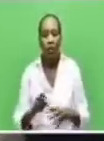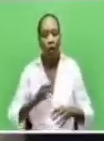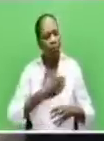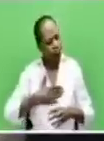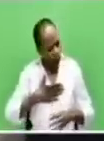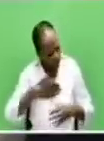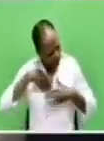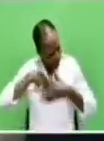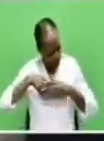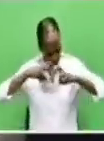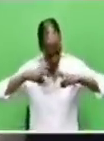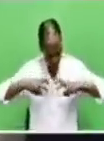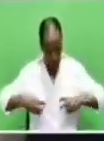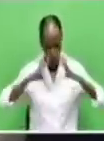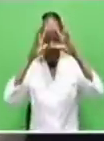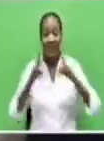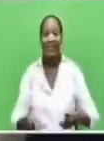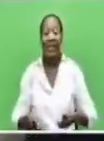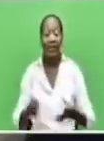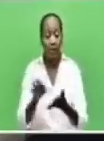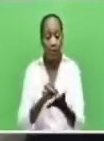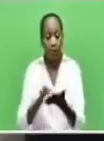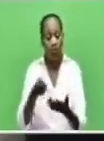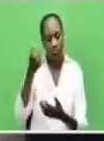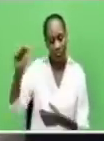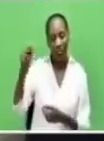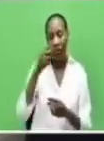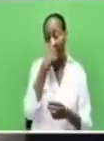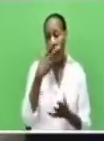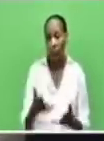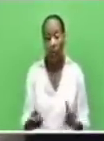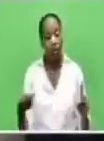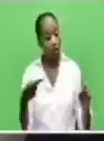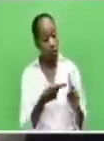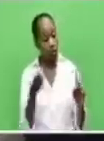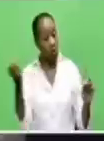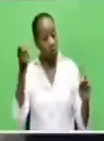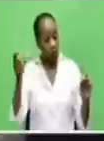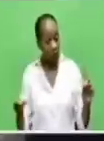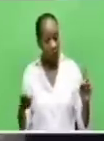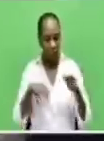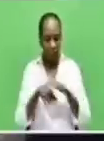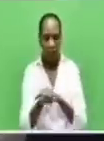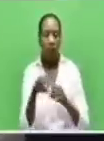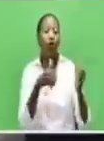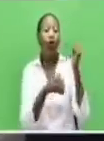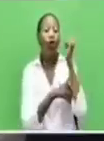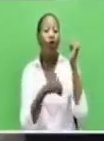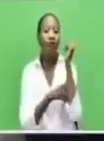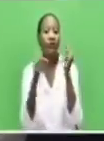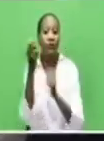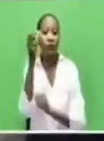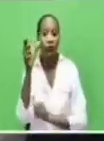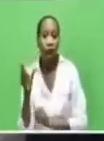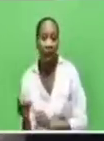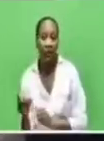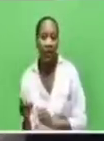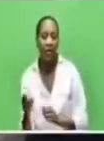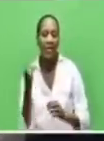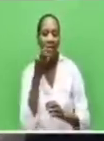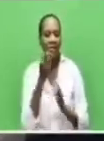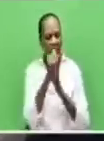conscience. Ms. Nosiviwe Mapisa-Nqakula has entered the office of the Speaker with a